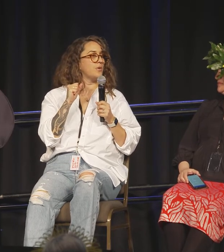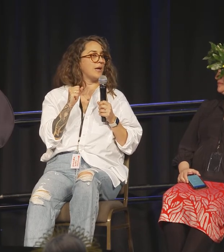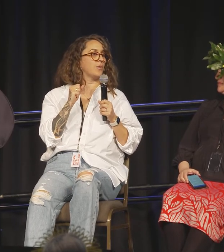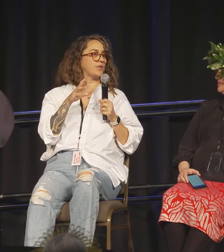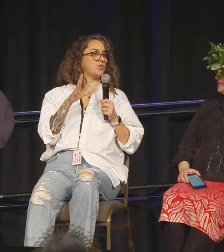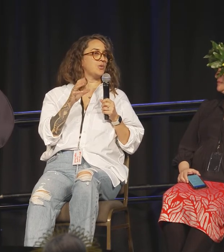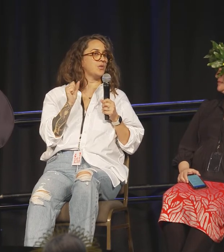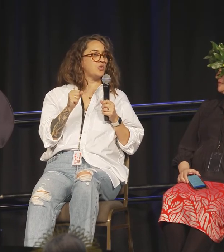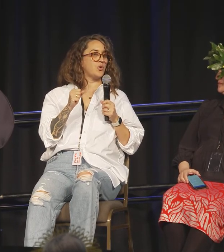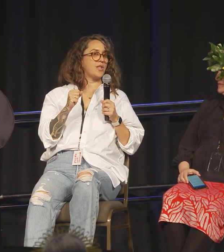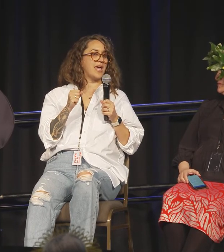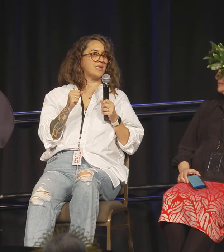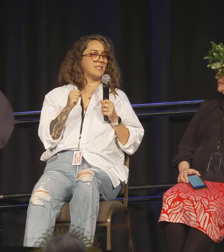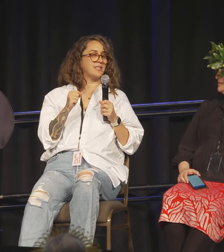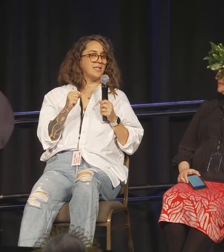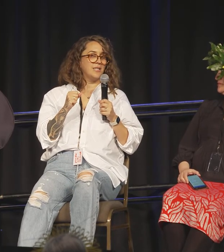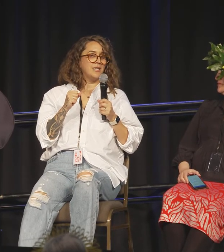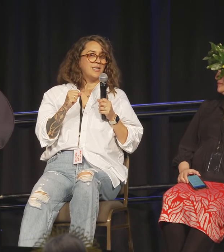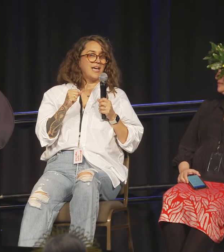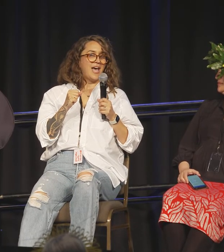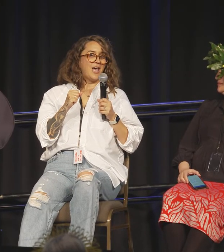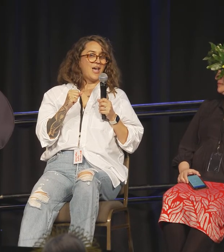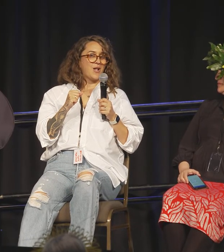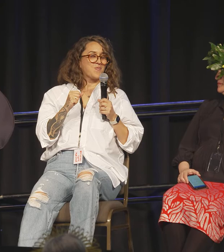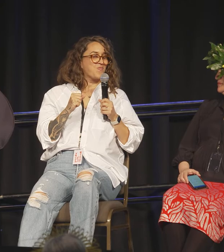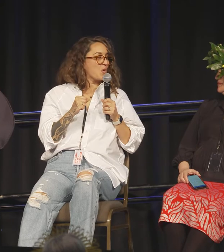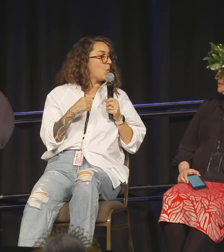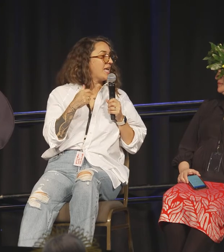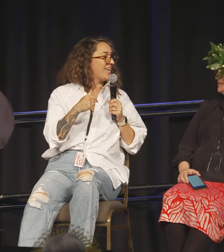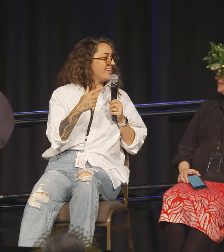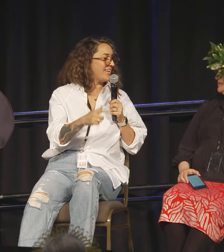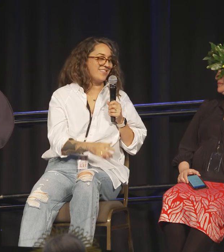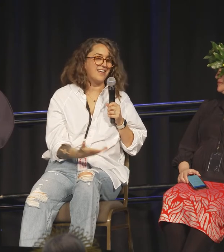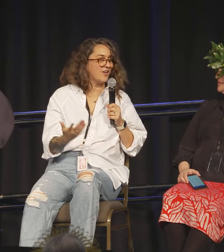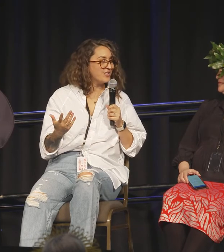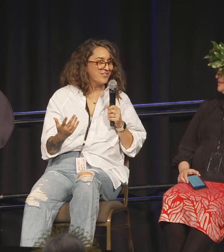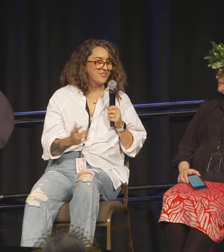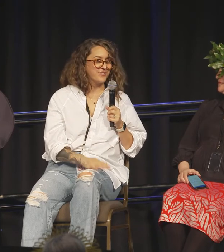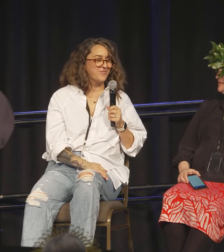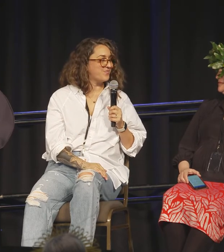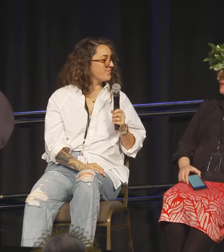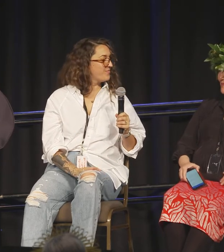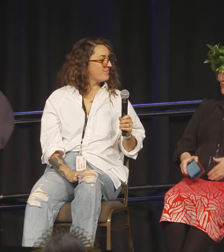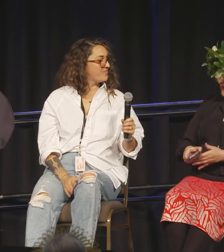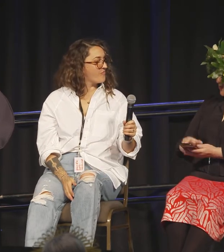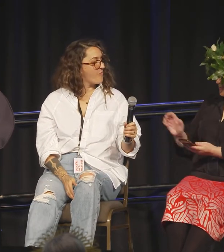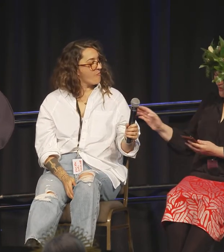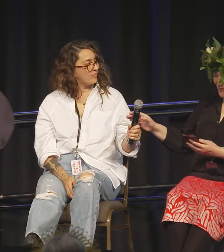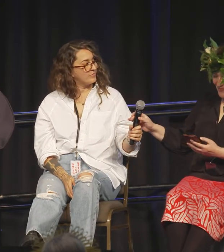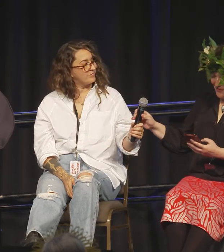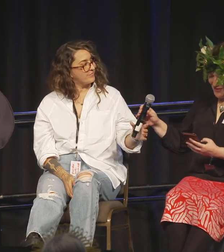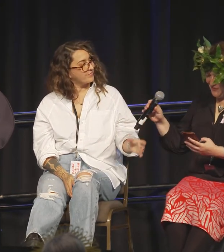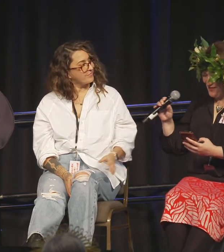a very useful language to ensure that we can lead the narrative